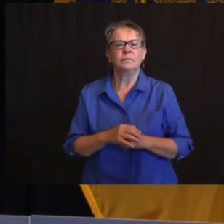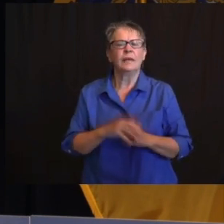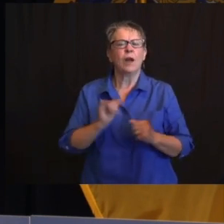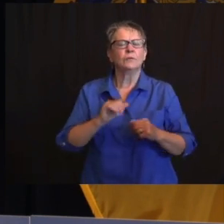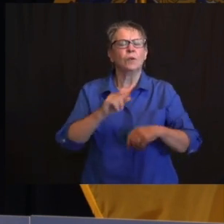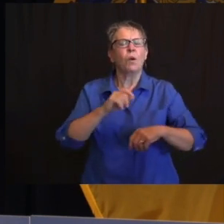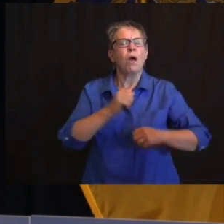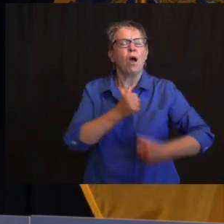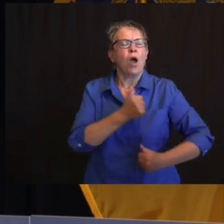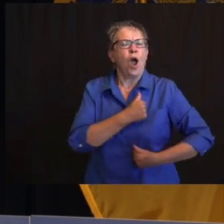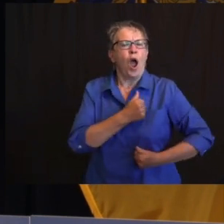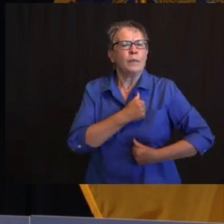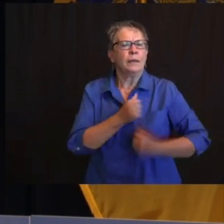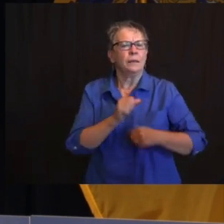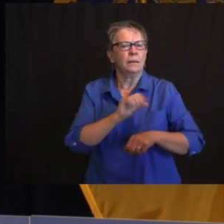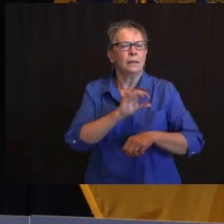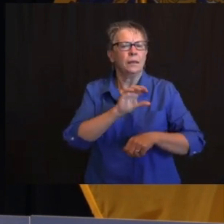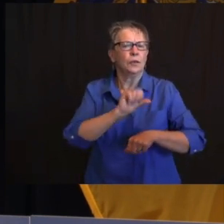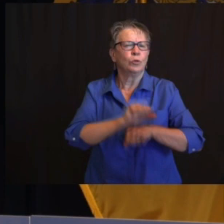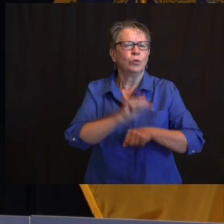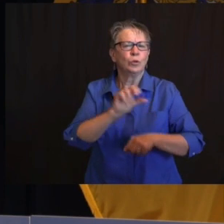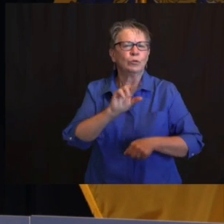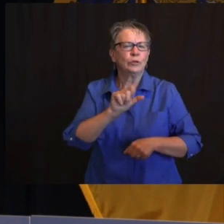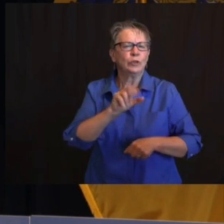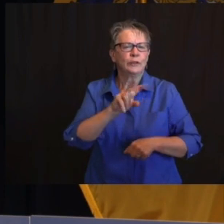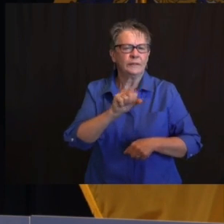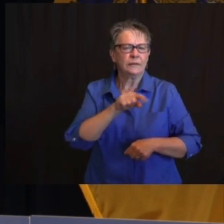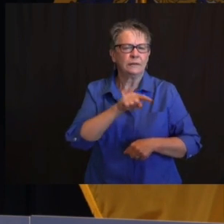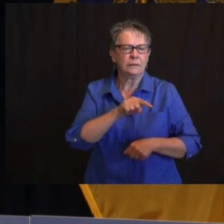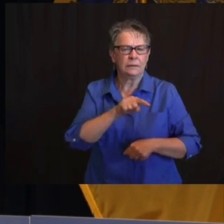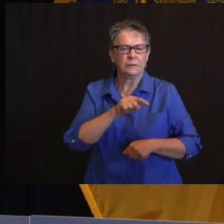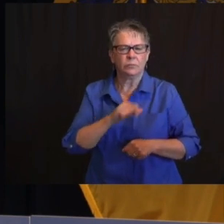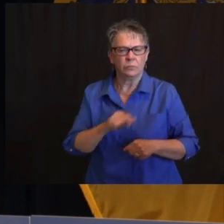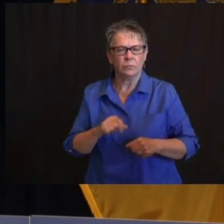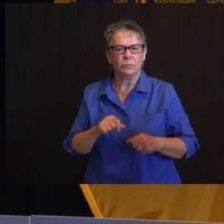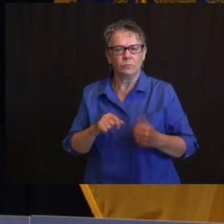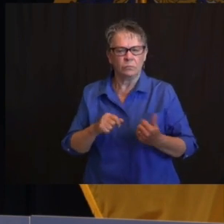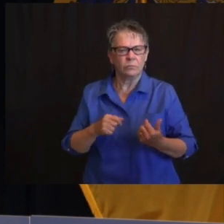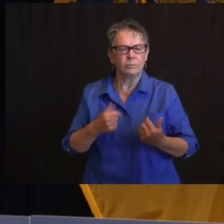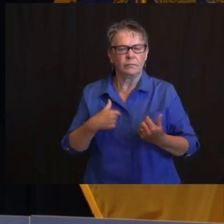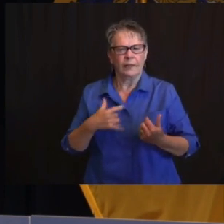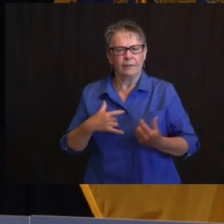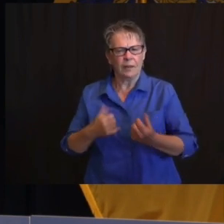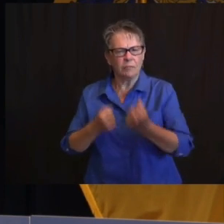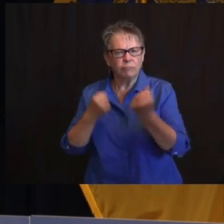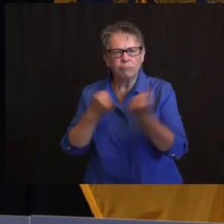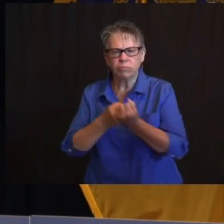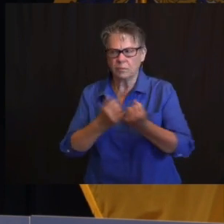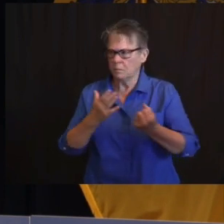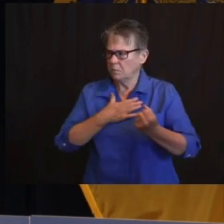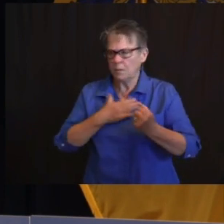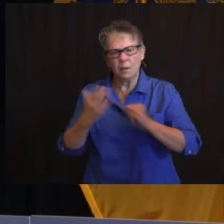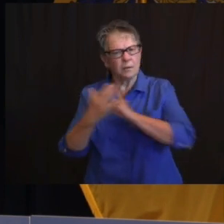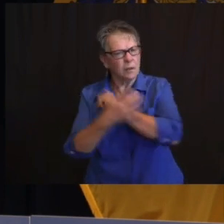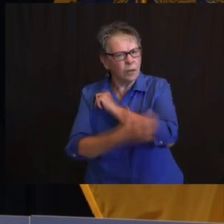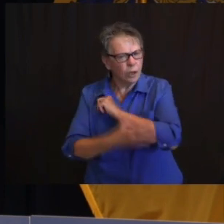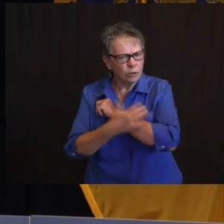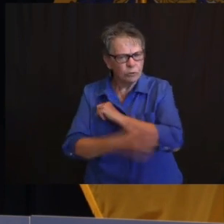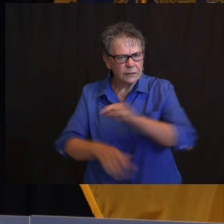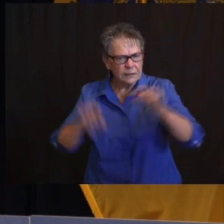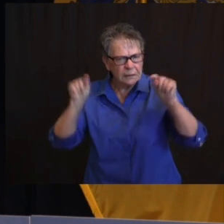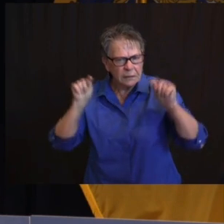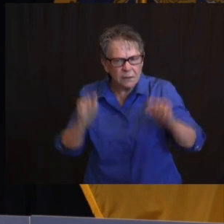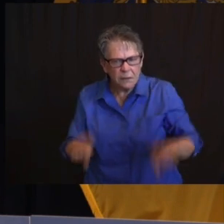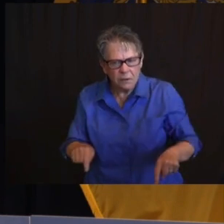there was ever a time, it is now. So when Rutgers asked us if we would like to volunteer to support efforts for